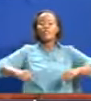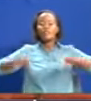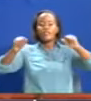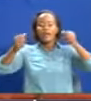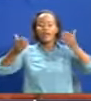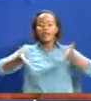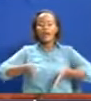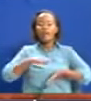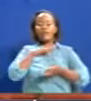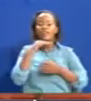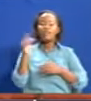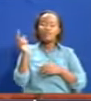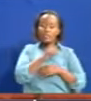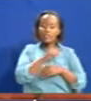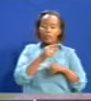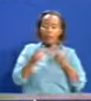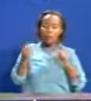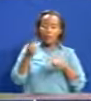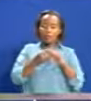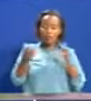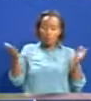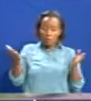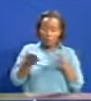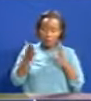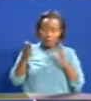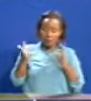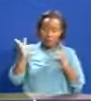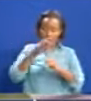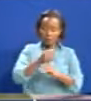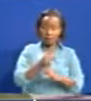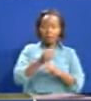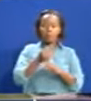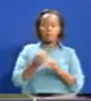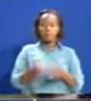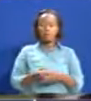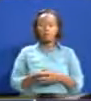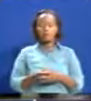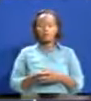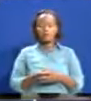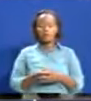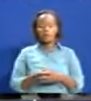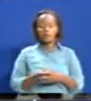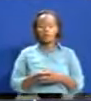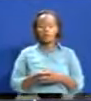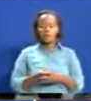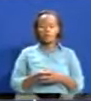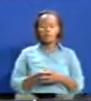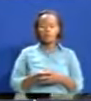but let's speak it from where he has left.